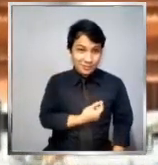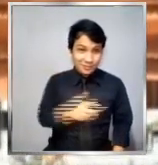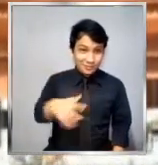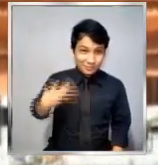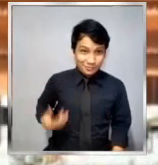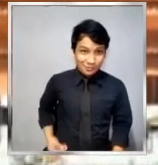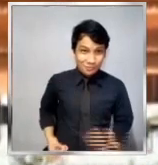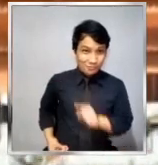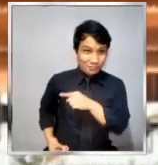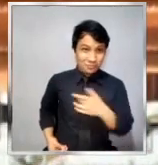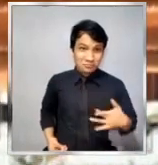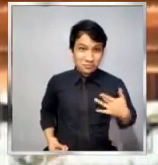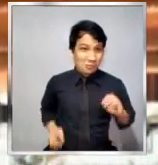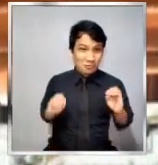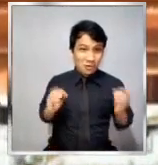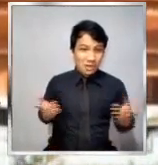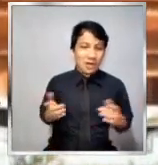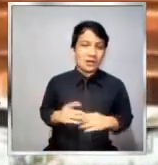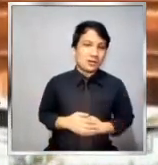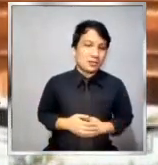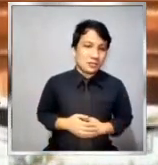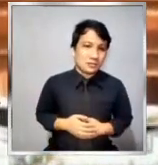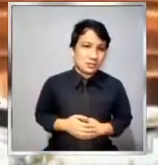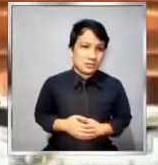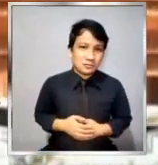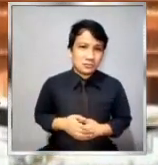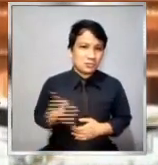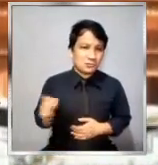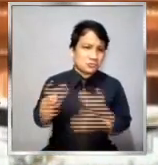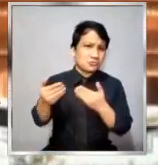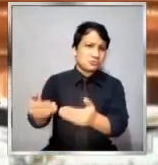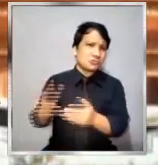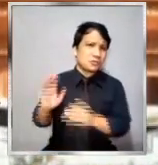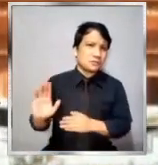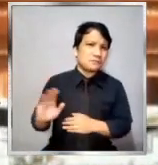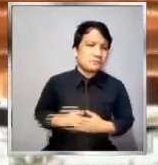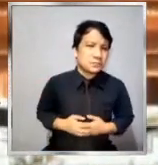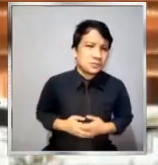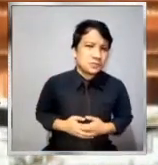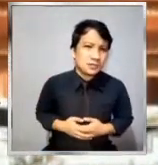ang kalaban ko lang ho yung corruption. Yung,